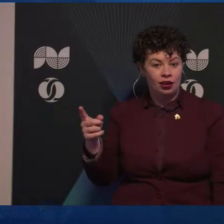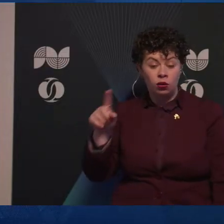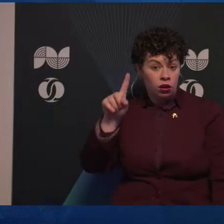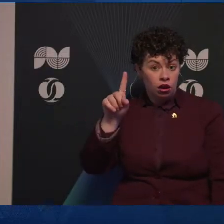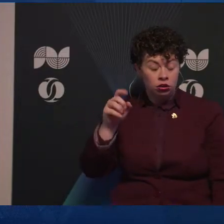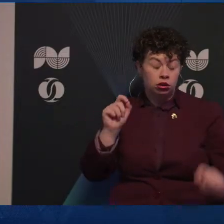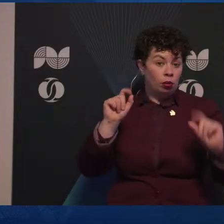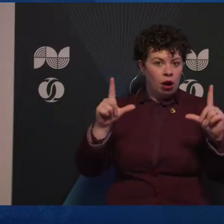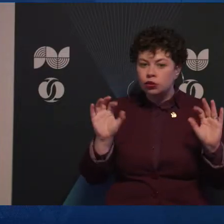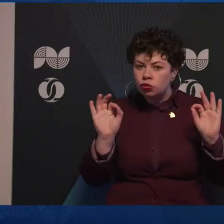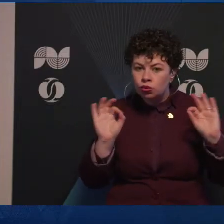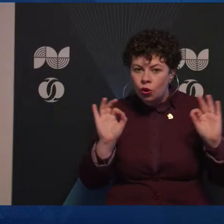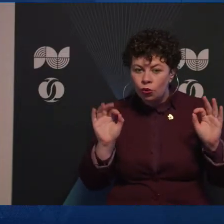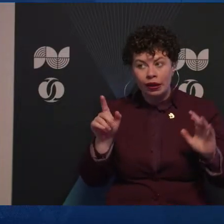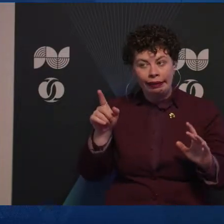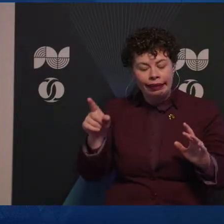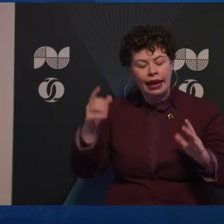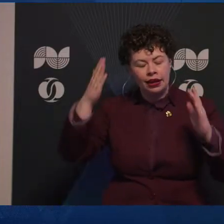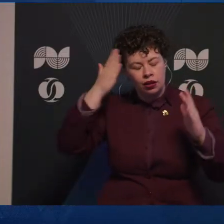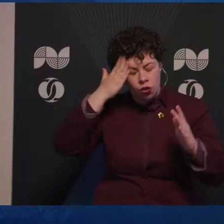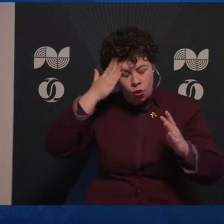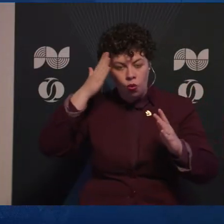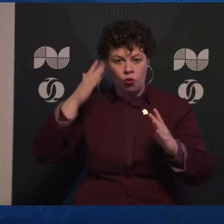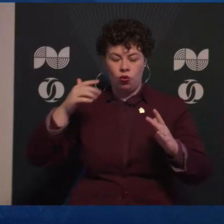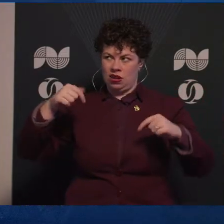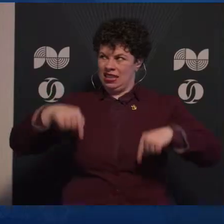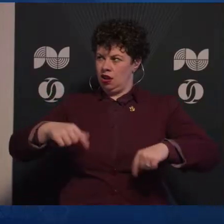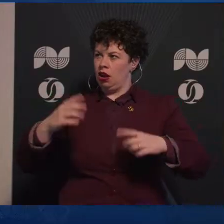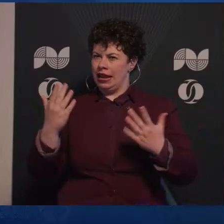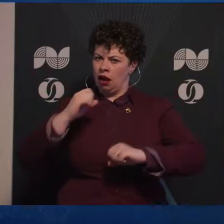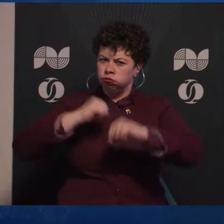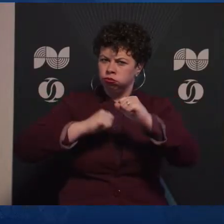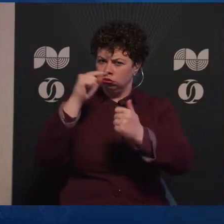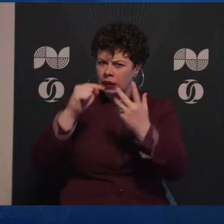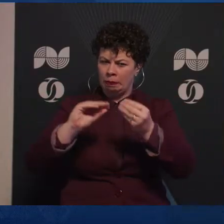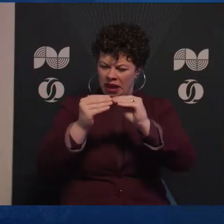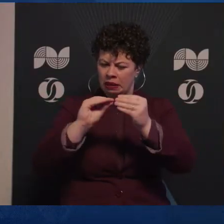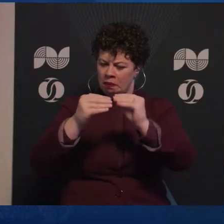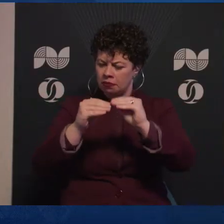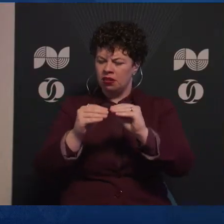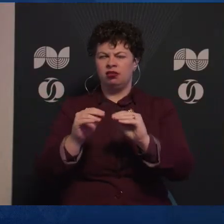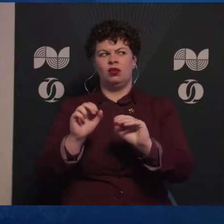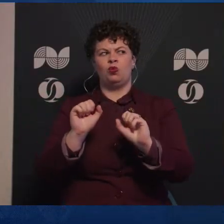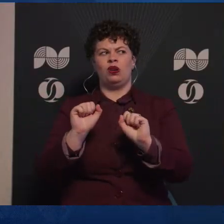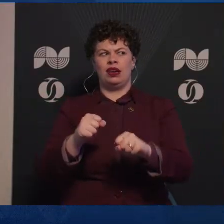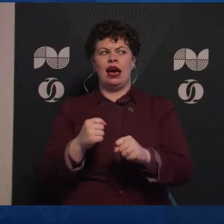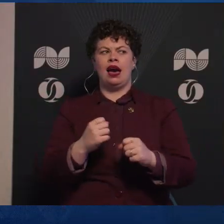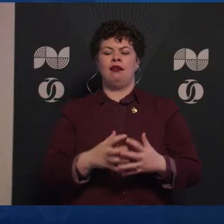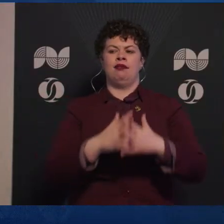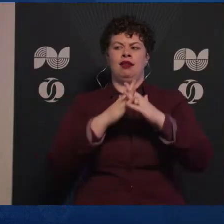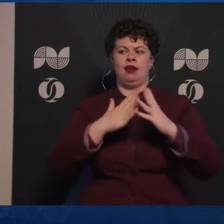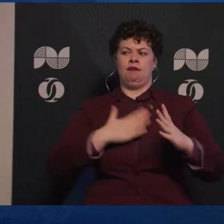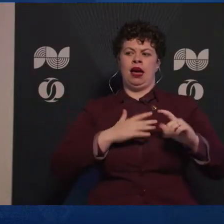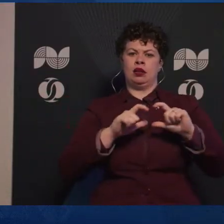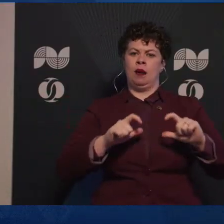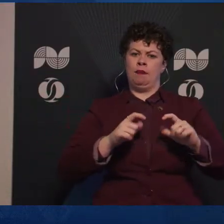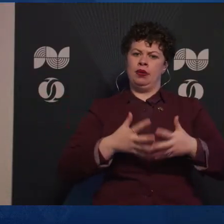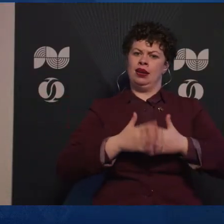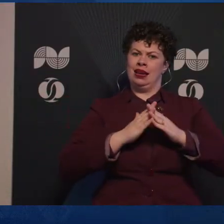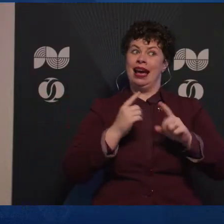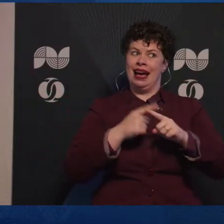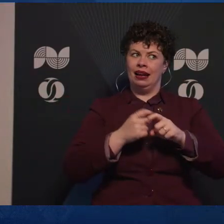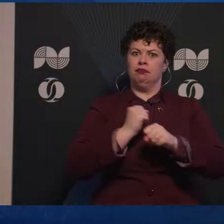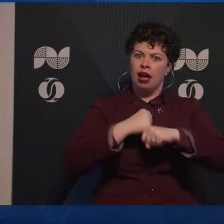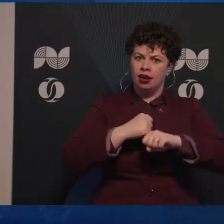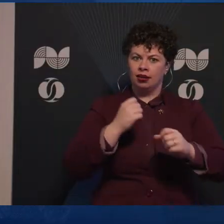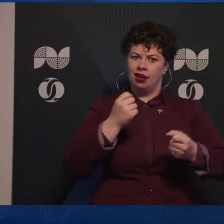the ecosystem, there was a conducive ecosystem created within which an individual company could succeed. You cannot have a